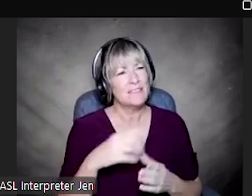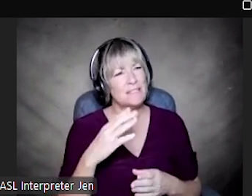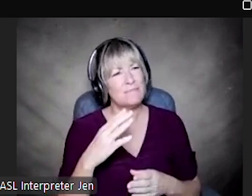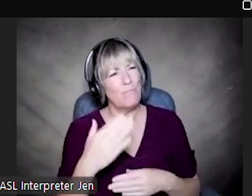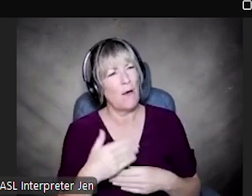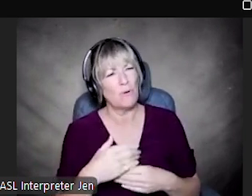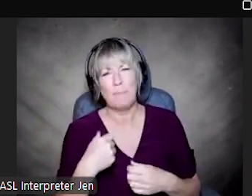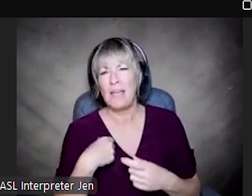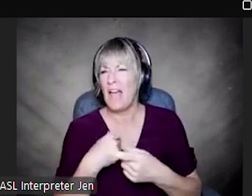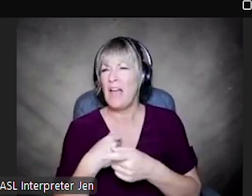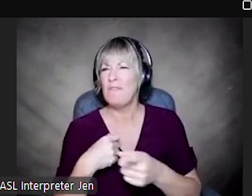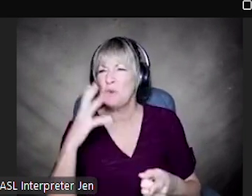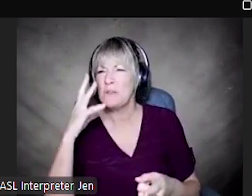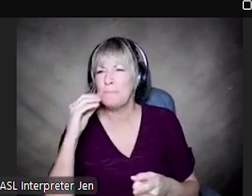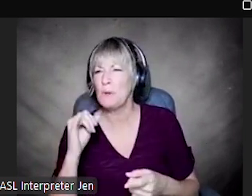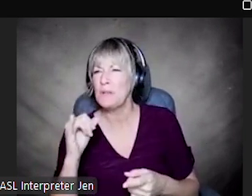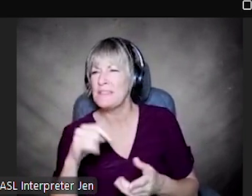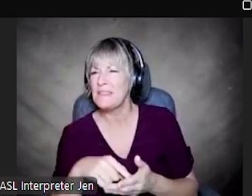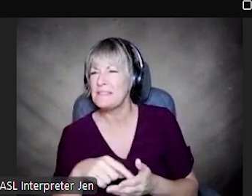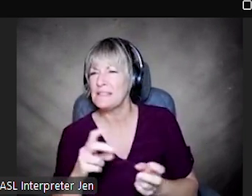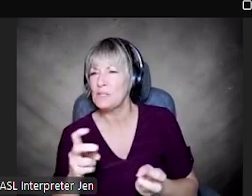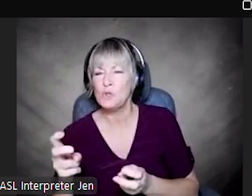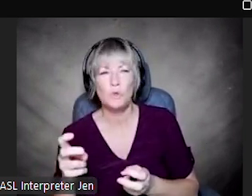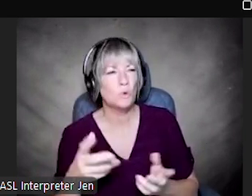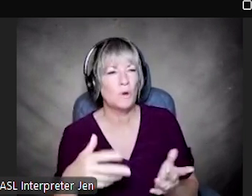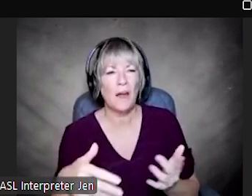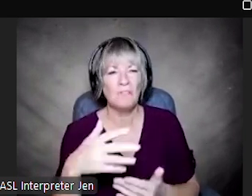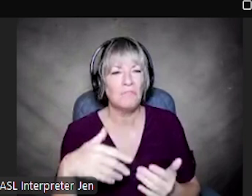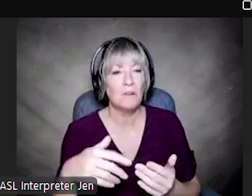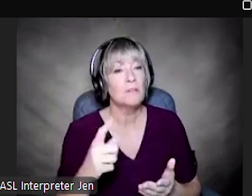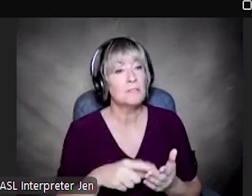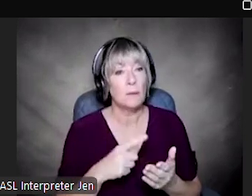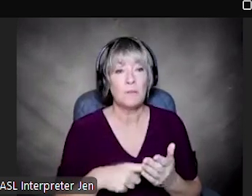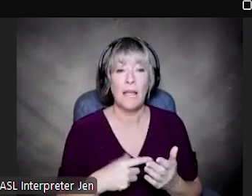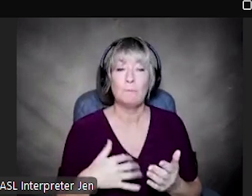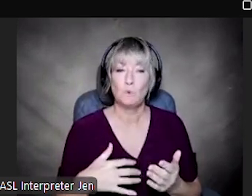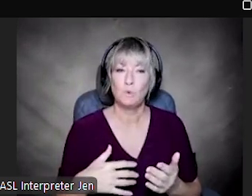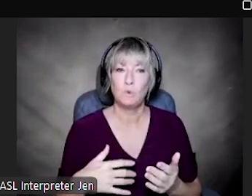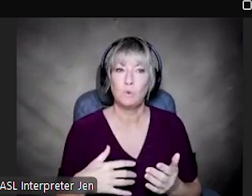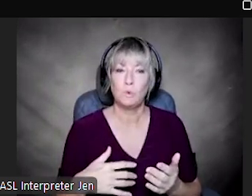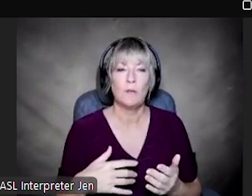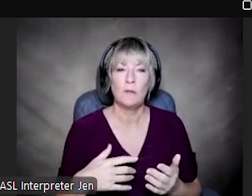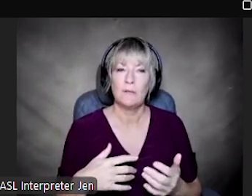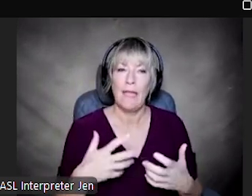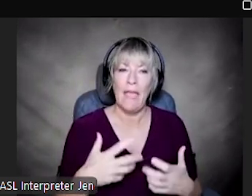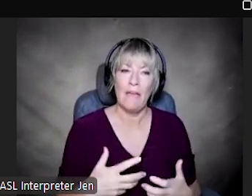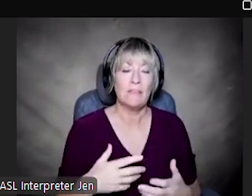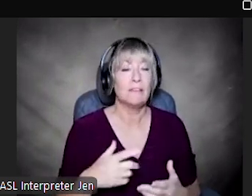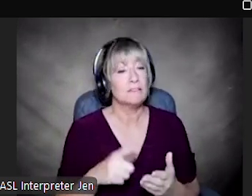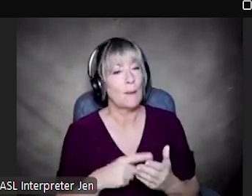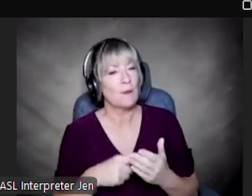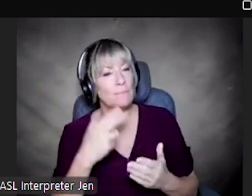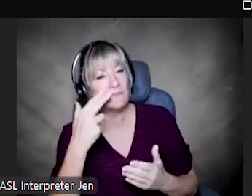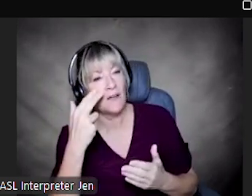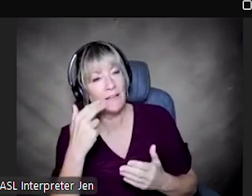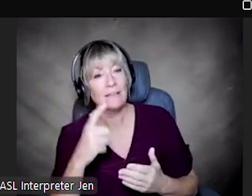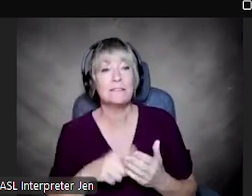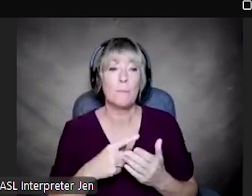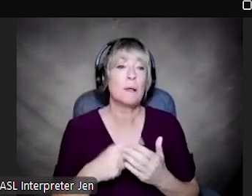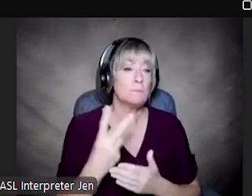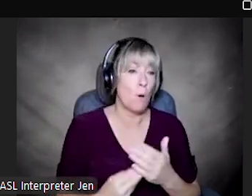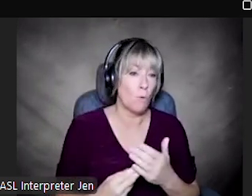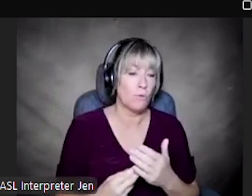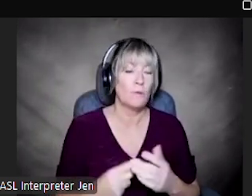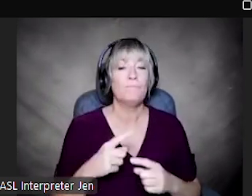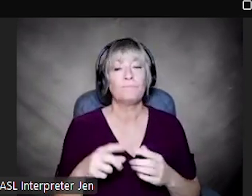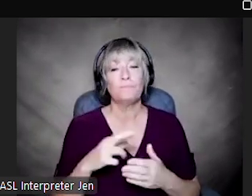has anyone else dealt with an issue like this? Sometimes it's pretty heavy, sometimes it's funny, sometimes it's a little bit of both. But the